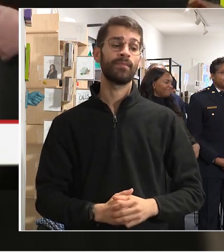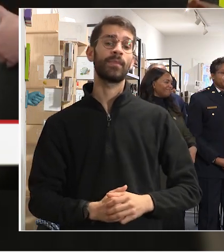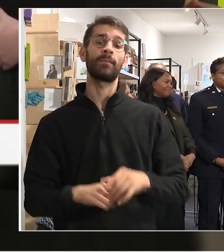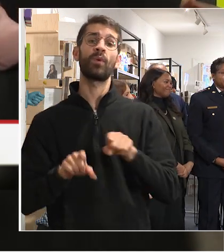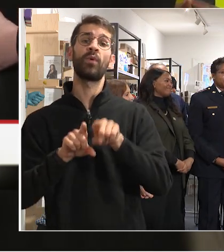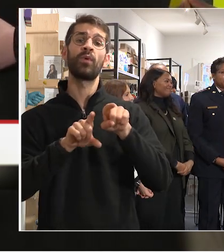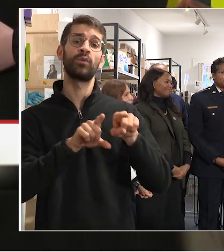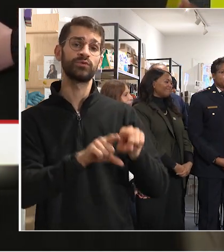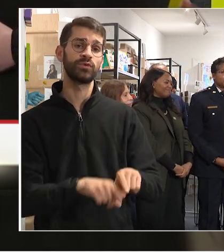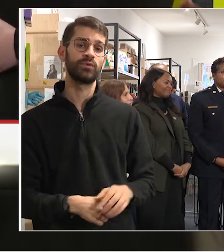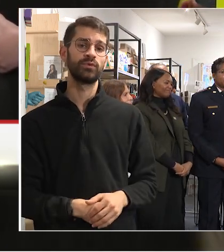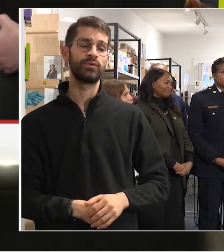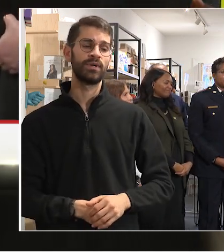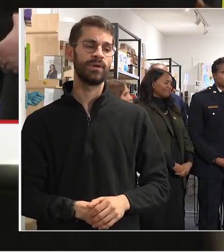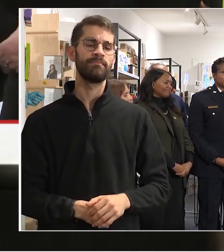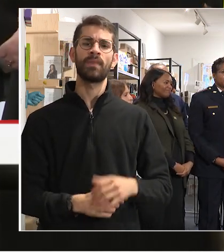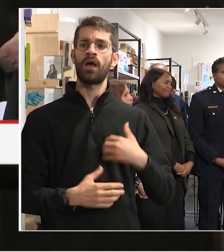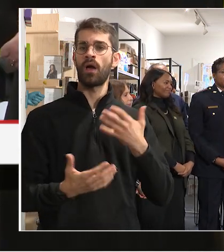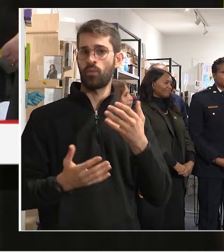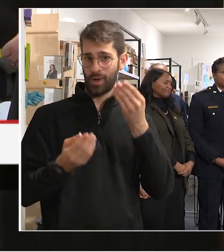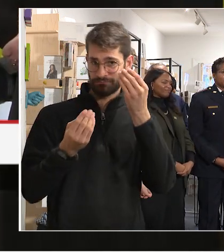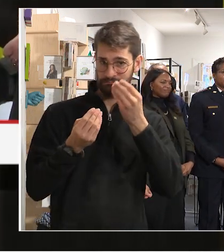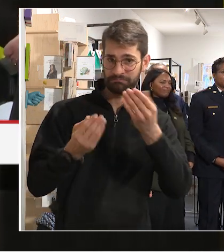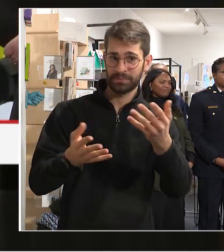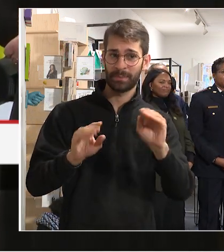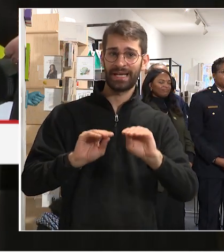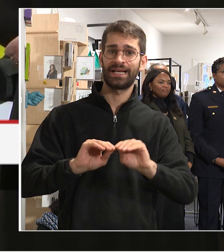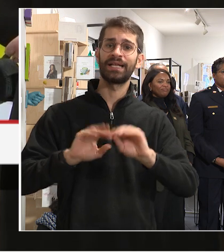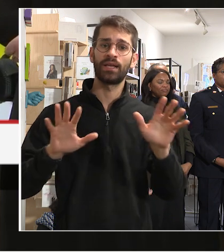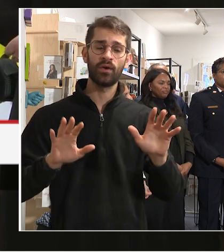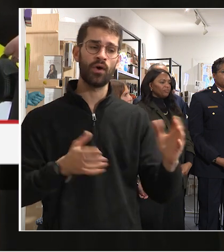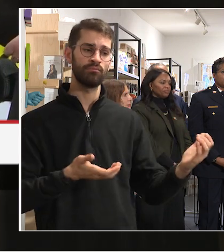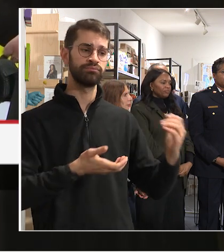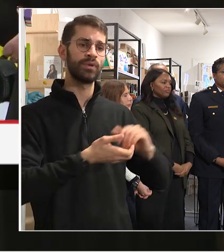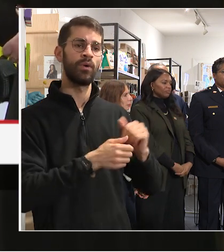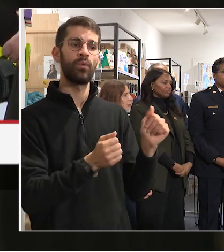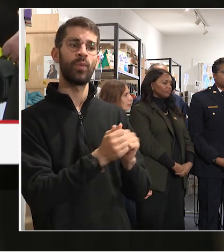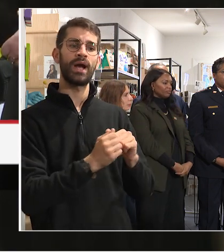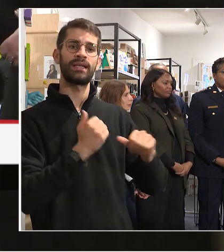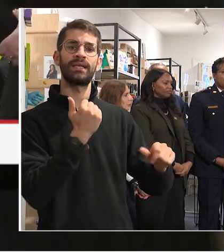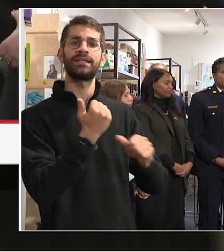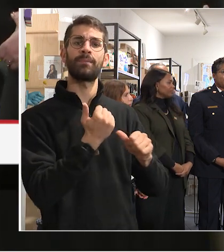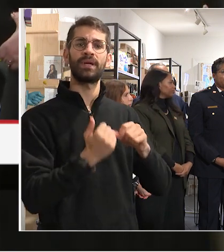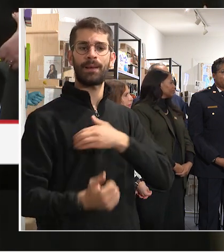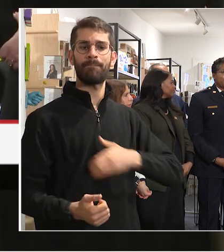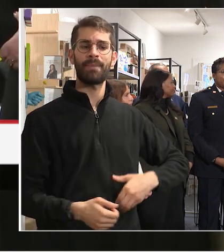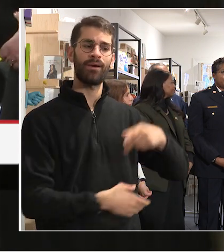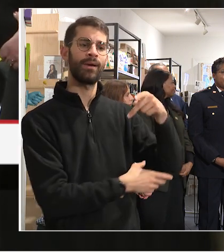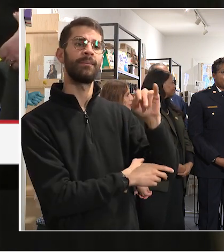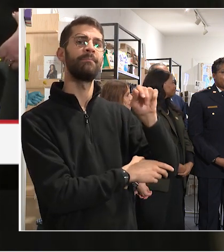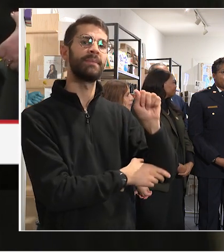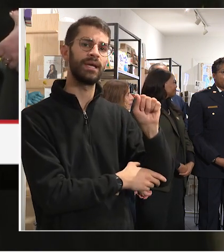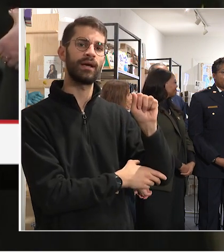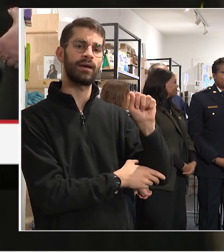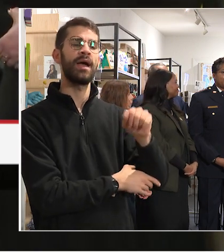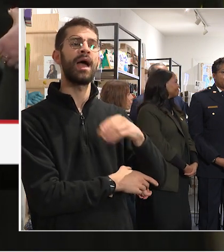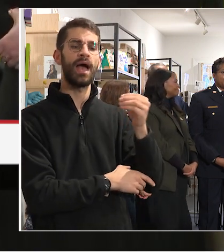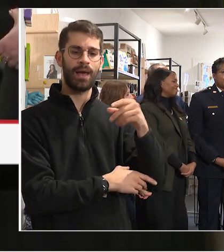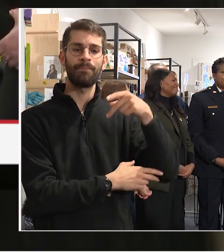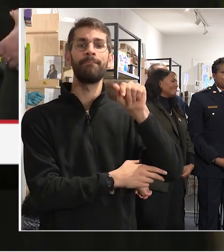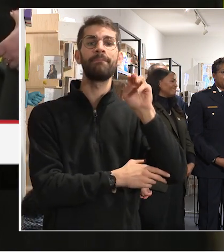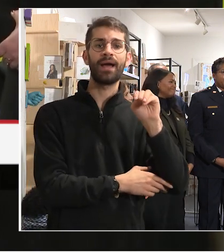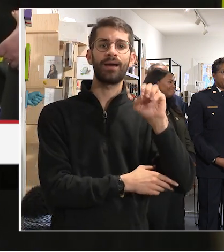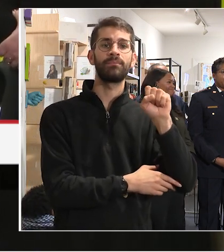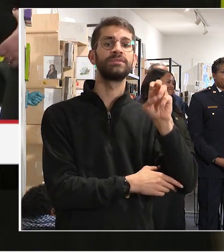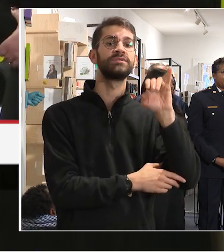And I also want to be clear, I'm working with Deputy Mayor Pia and the Chief of Police, Pam Smith.